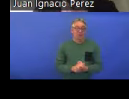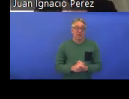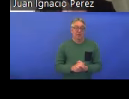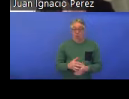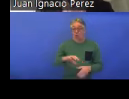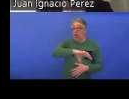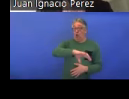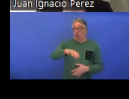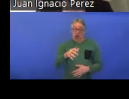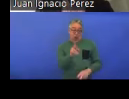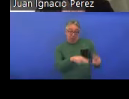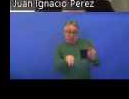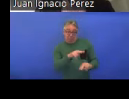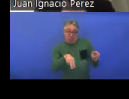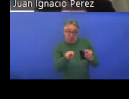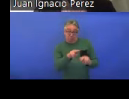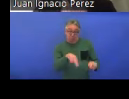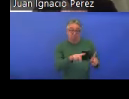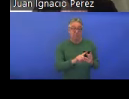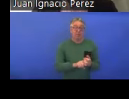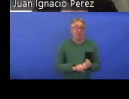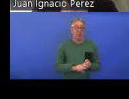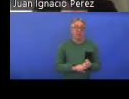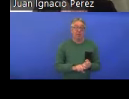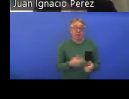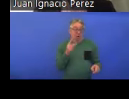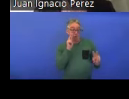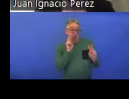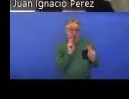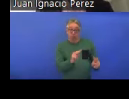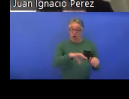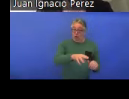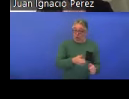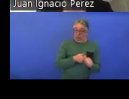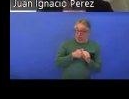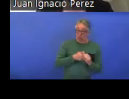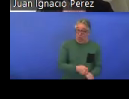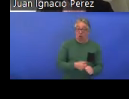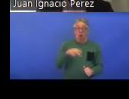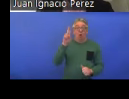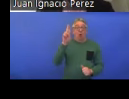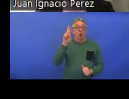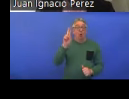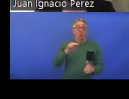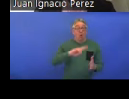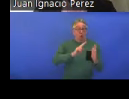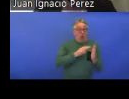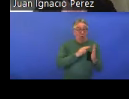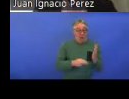state reviews of the implementation by states of the Convention on the Rights of Persons with